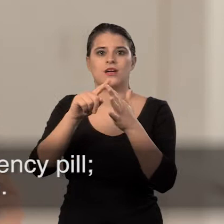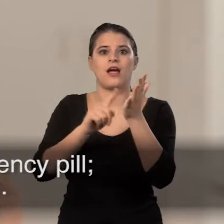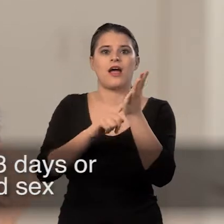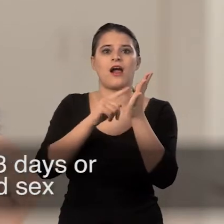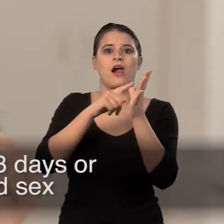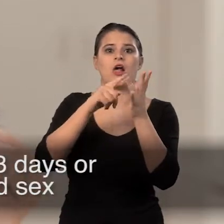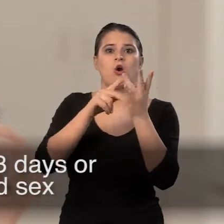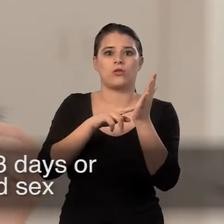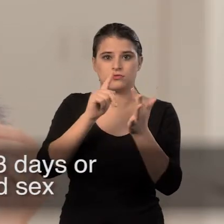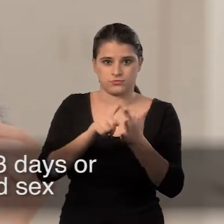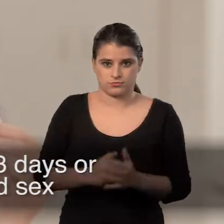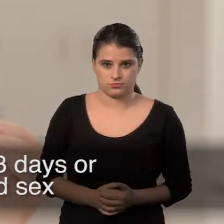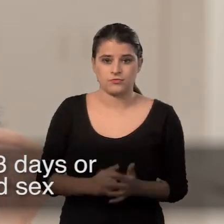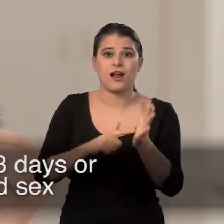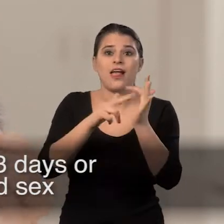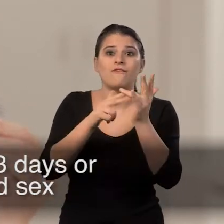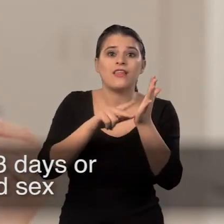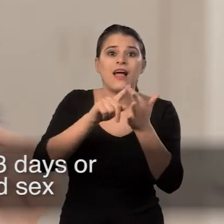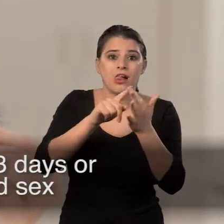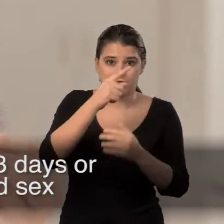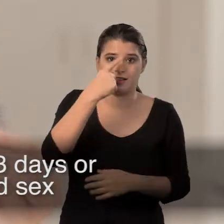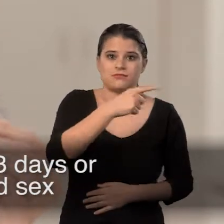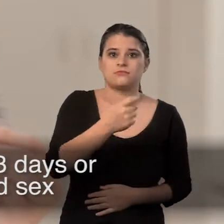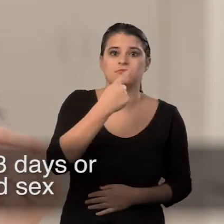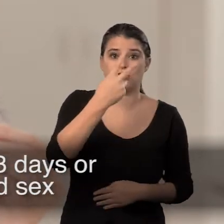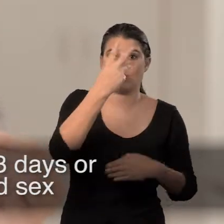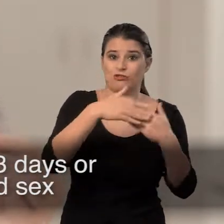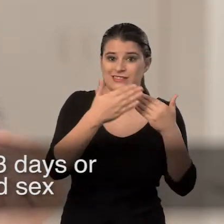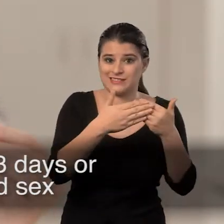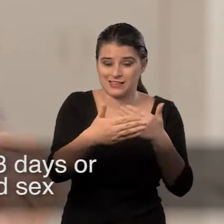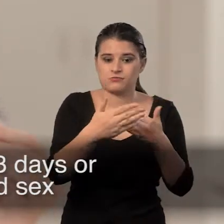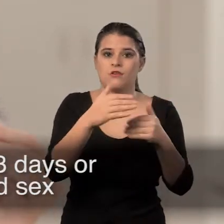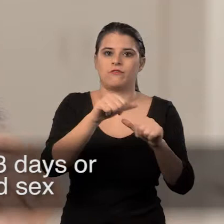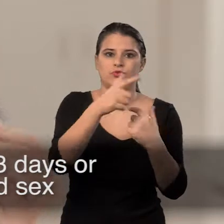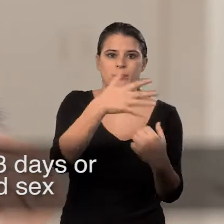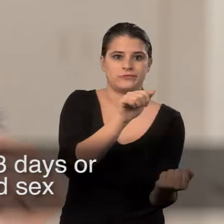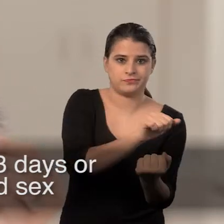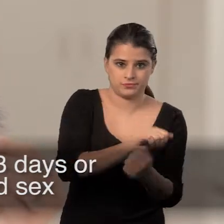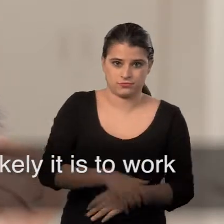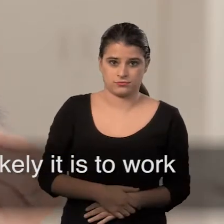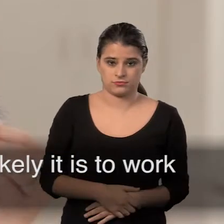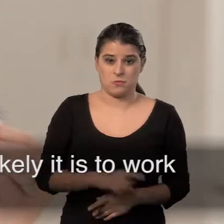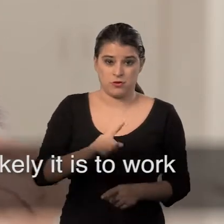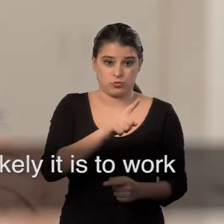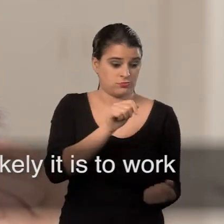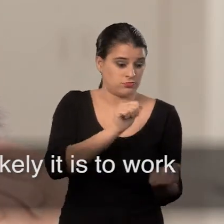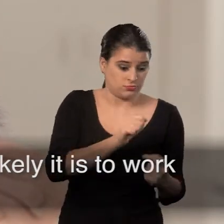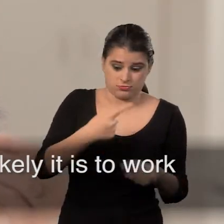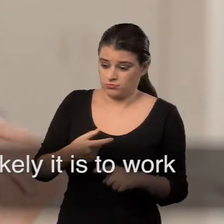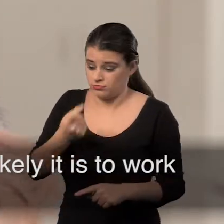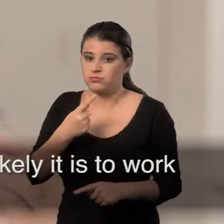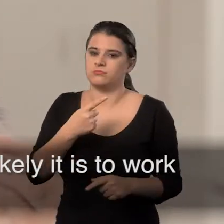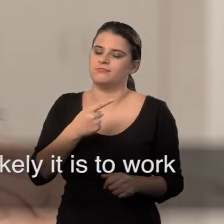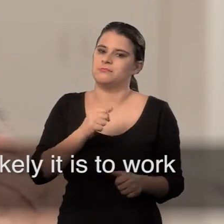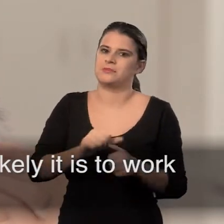Ella-1. Levenel can be taken up to 3 days or 72 hours after unprotected sex, but the sooner you take it, the